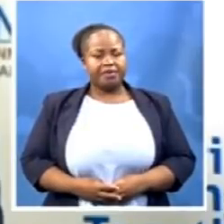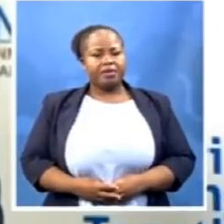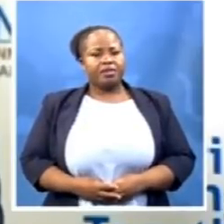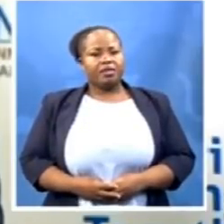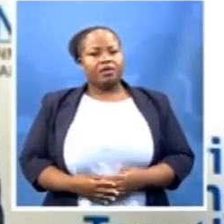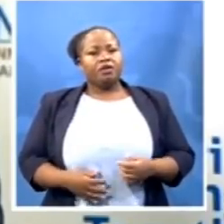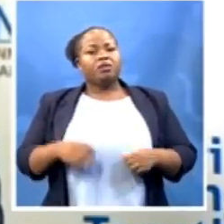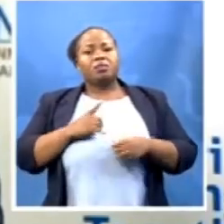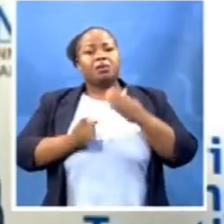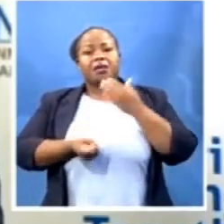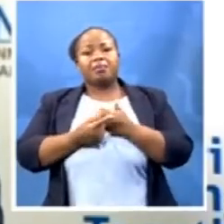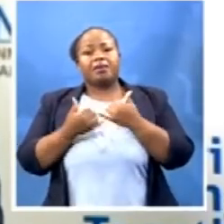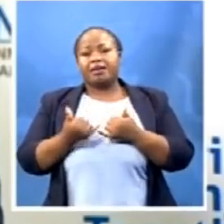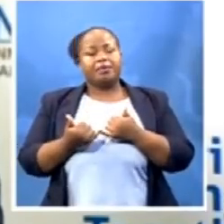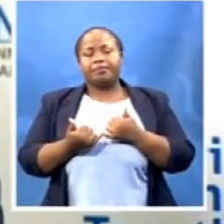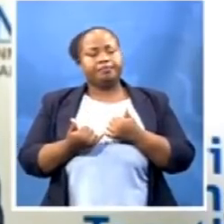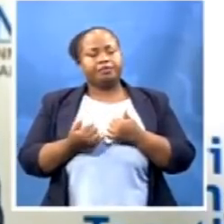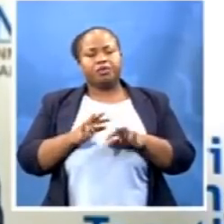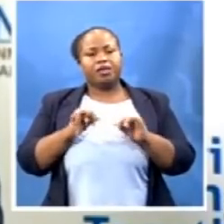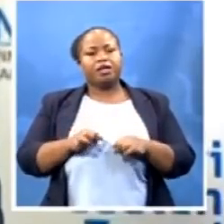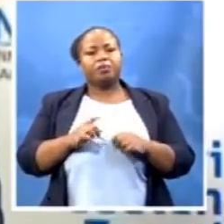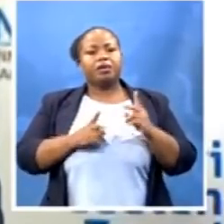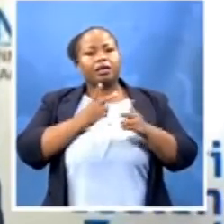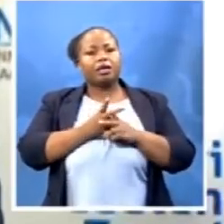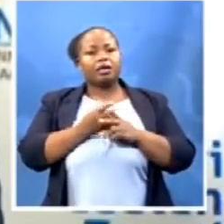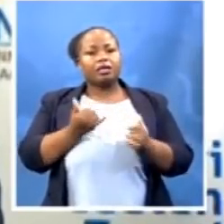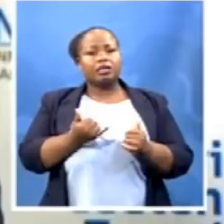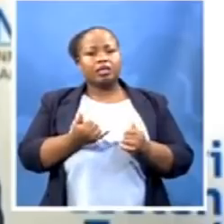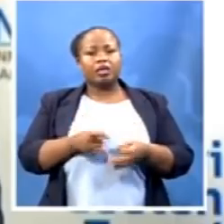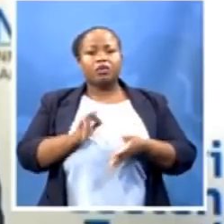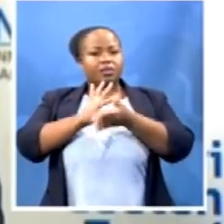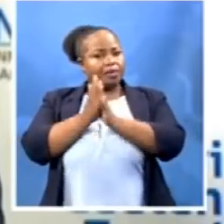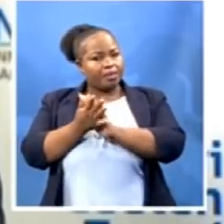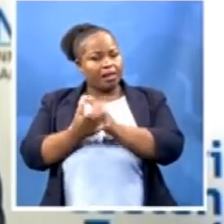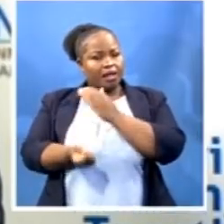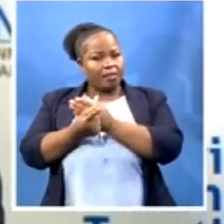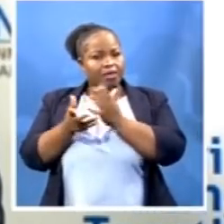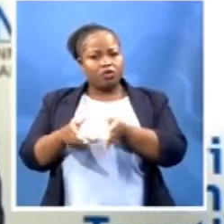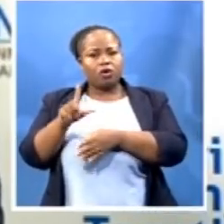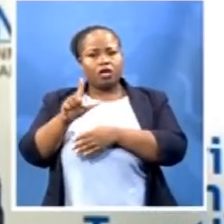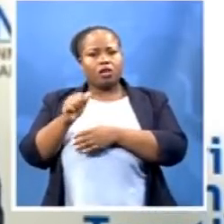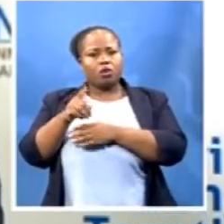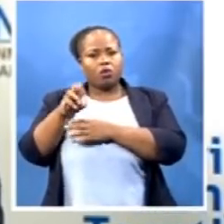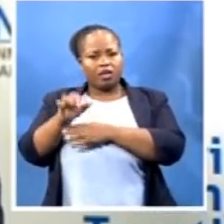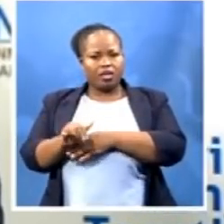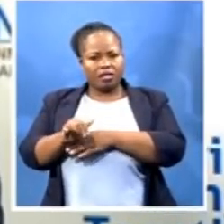lockdown. Subsequent to the demolitions in Lowly, we had engagements with the mayor of the city of